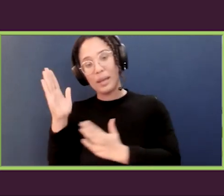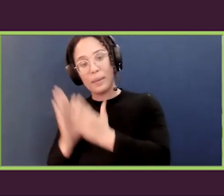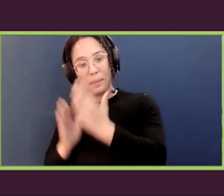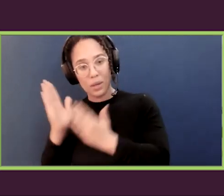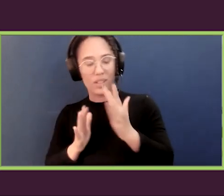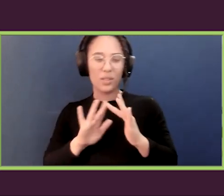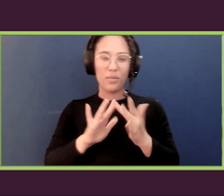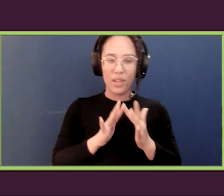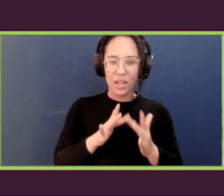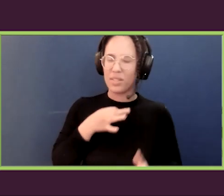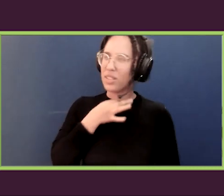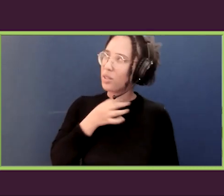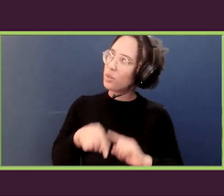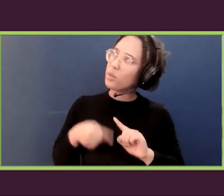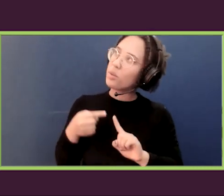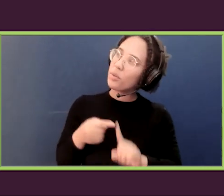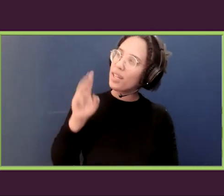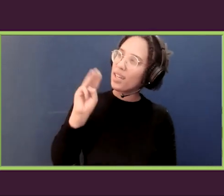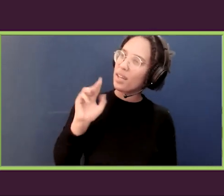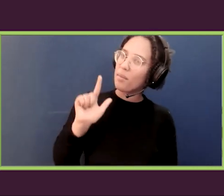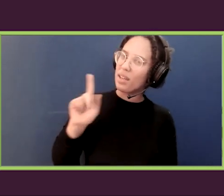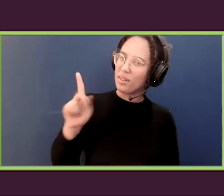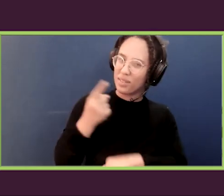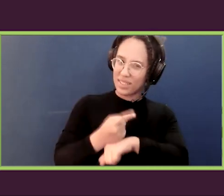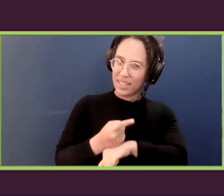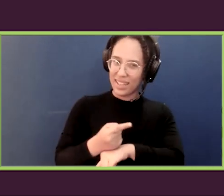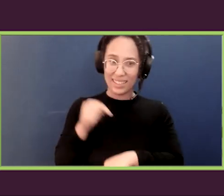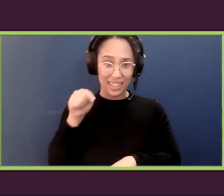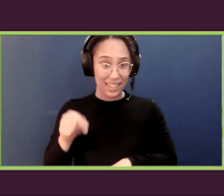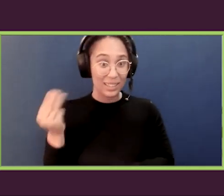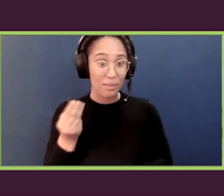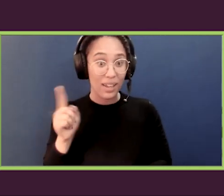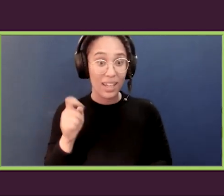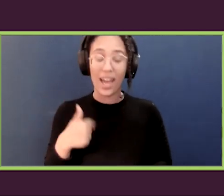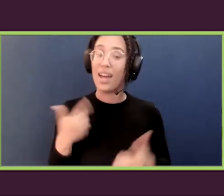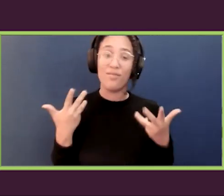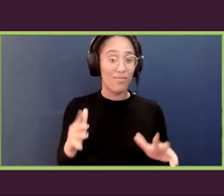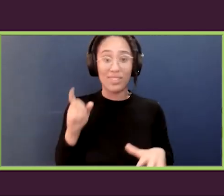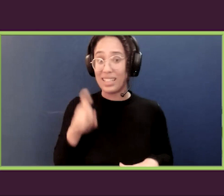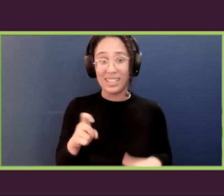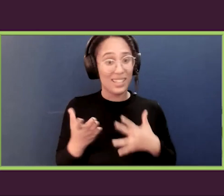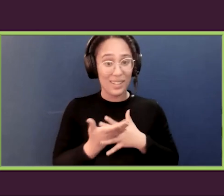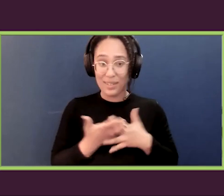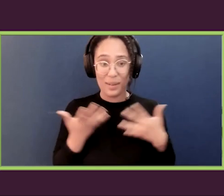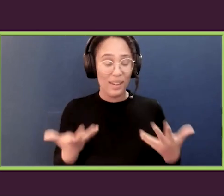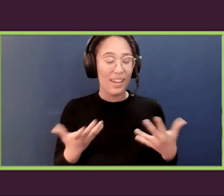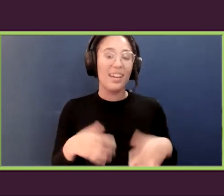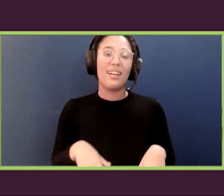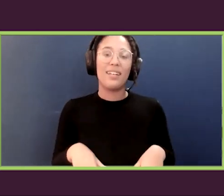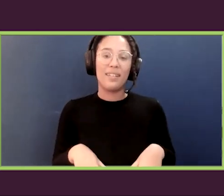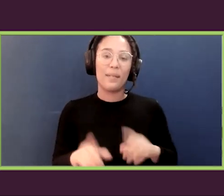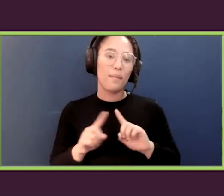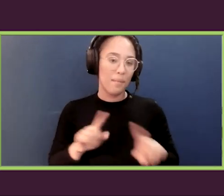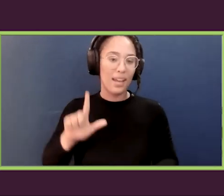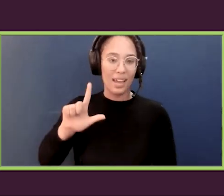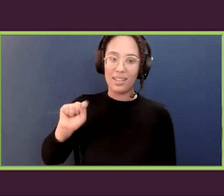is Martin Luther King Jr. Day? Is that this Monday? I already need a break. Yeah. Although at LTHJ